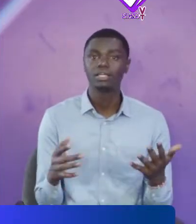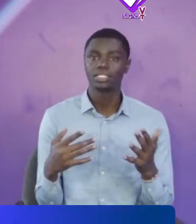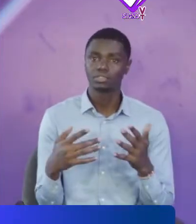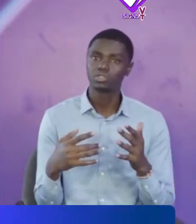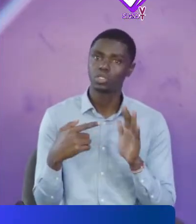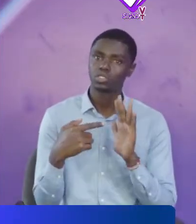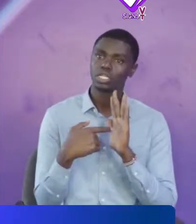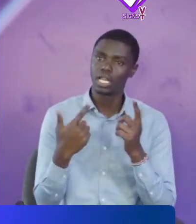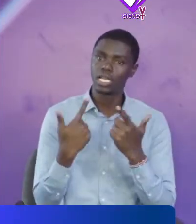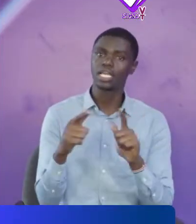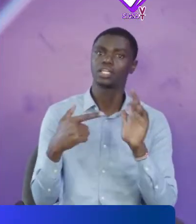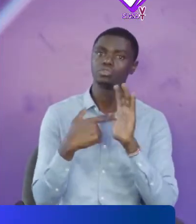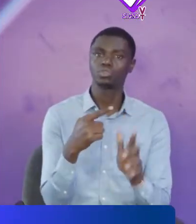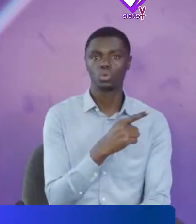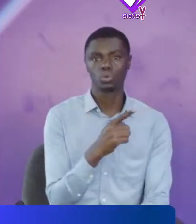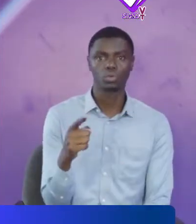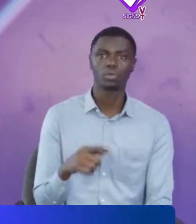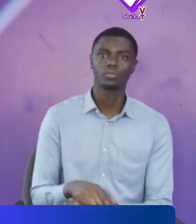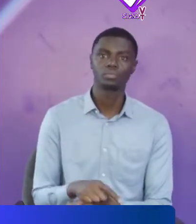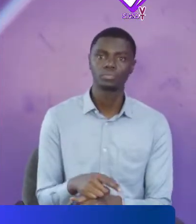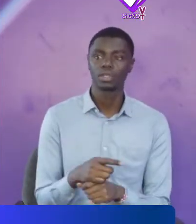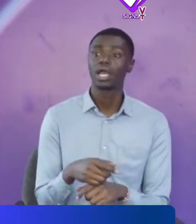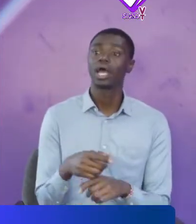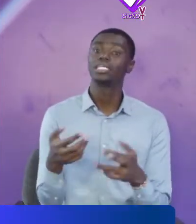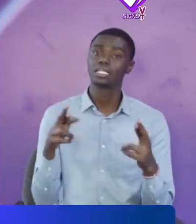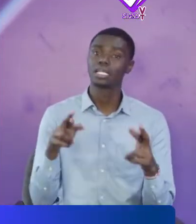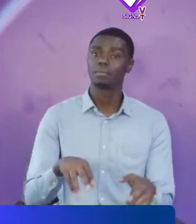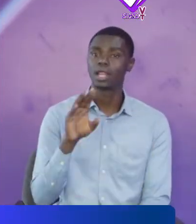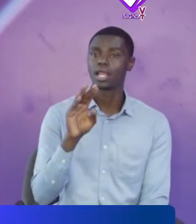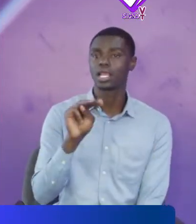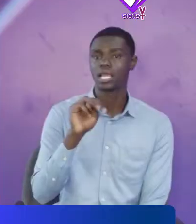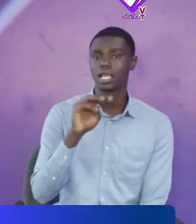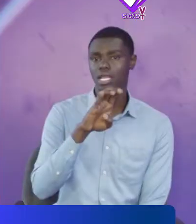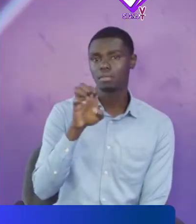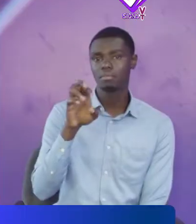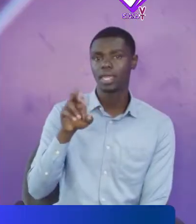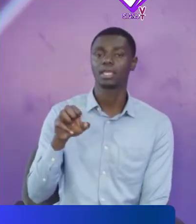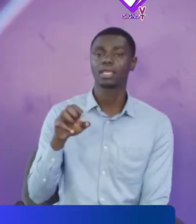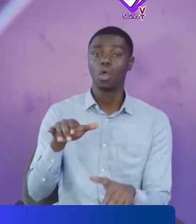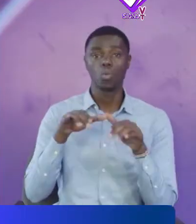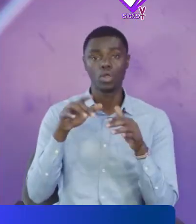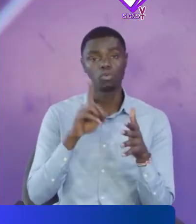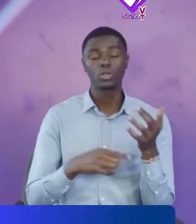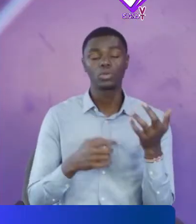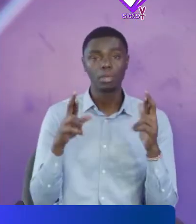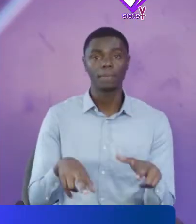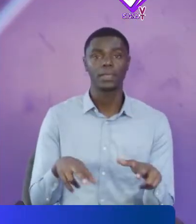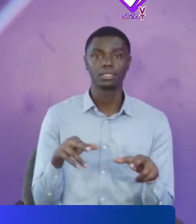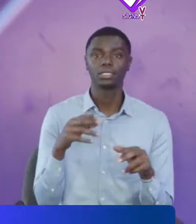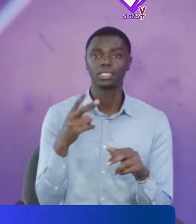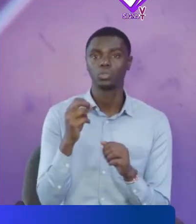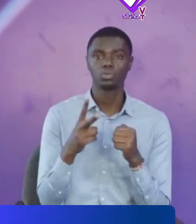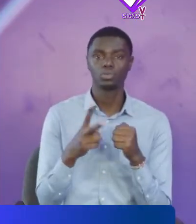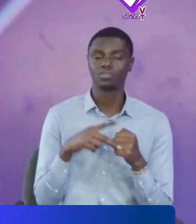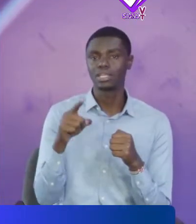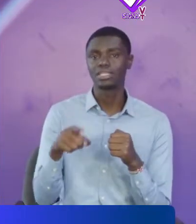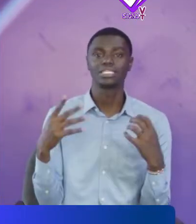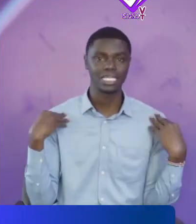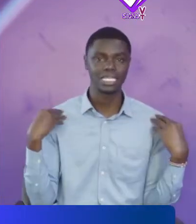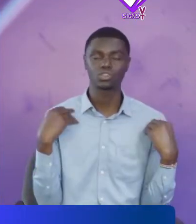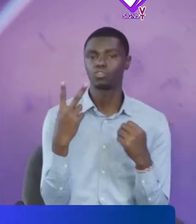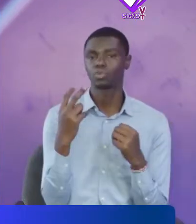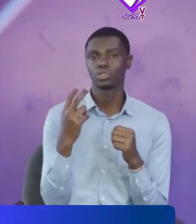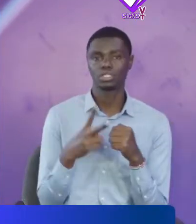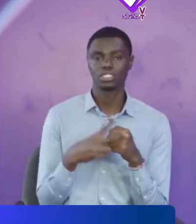you that as it is happening in Mbere, wait for 2027. It's like, this is a rehearsal for